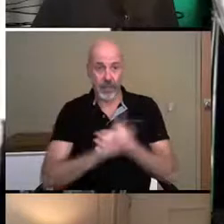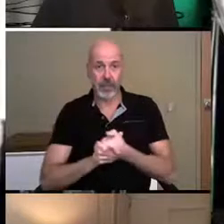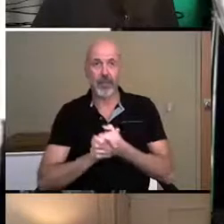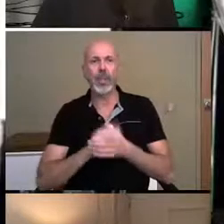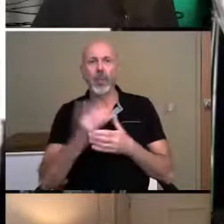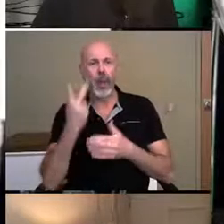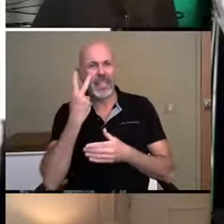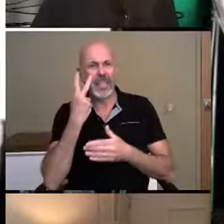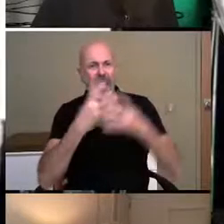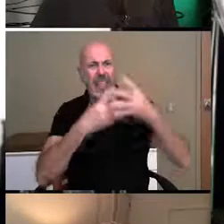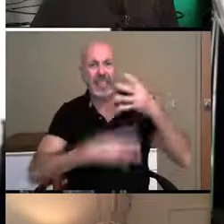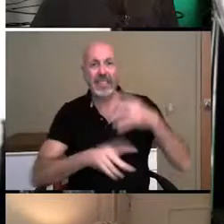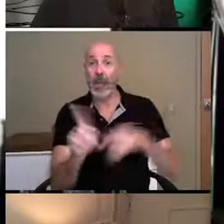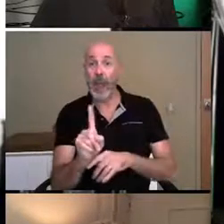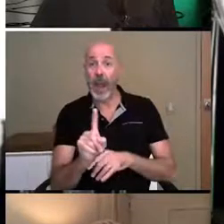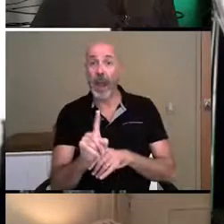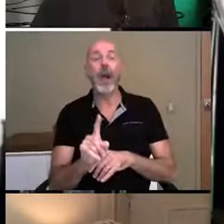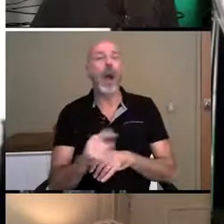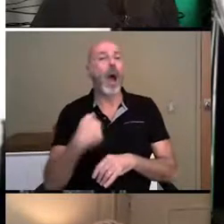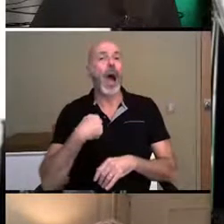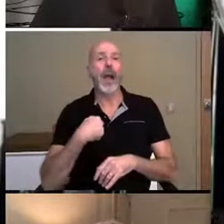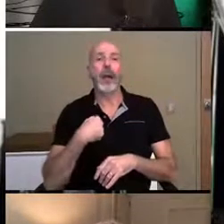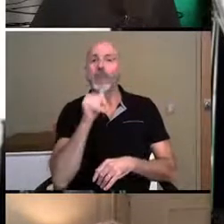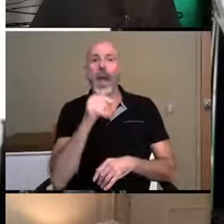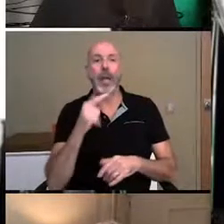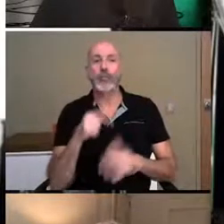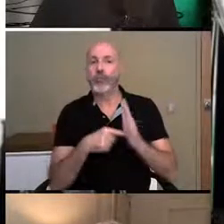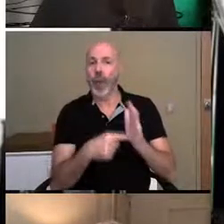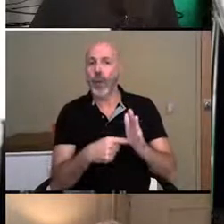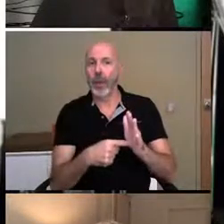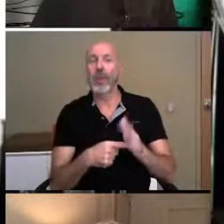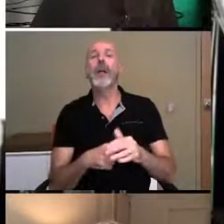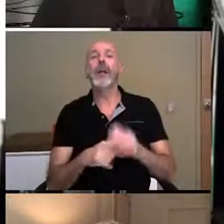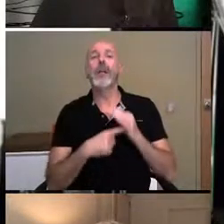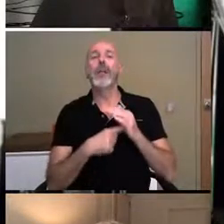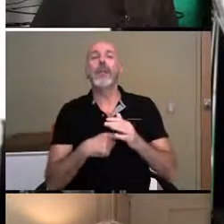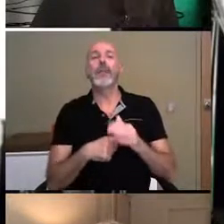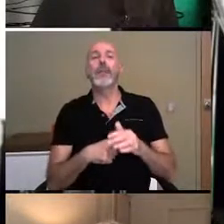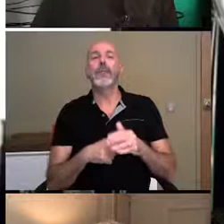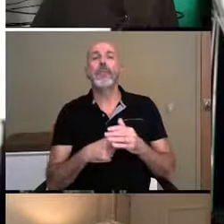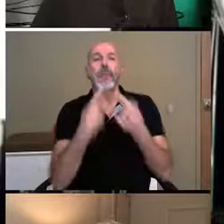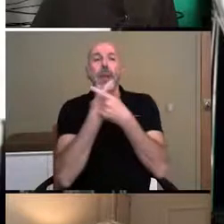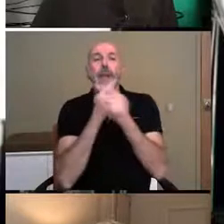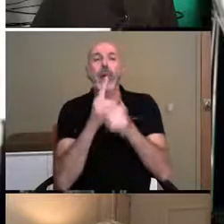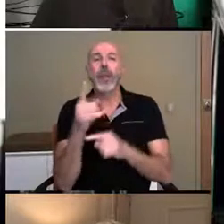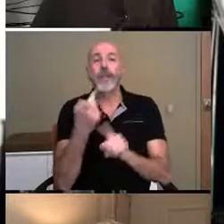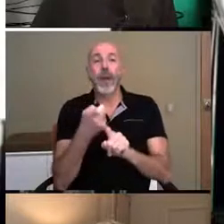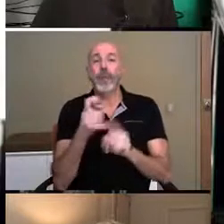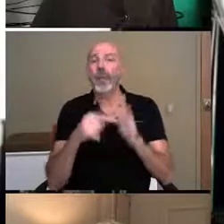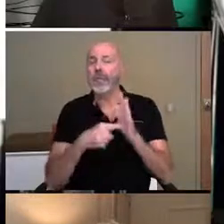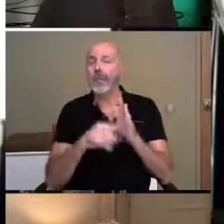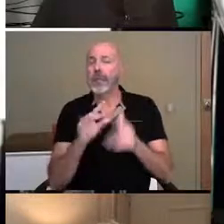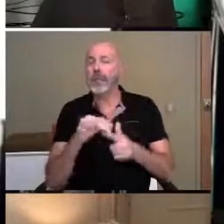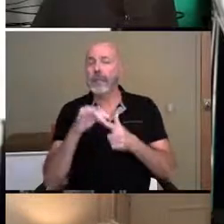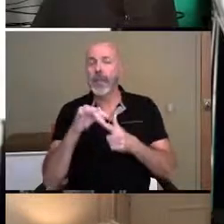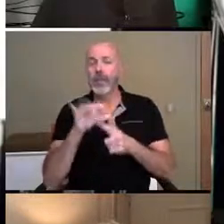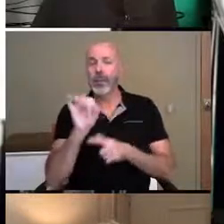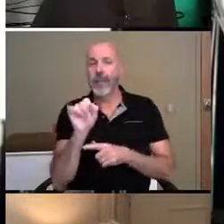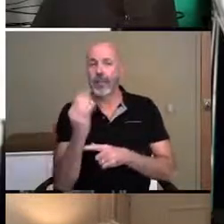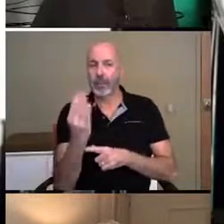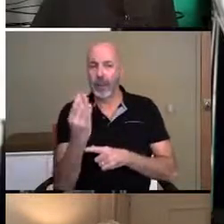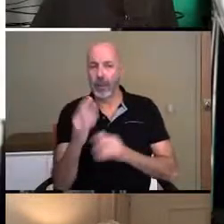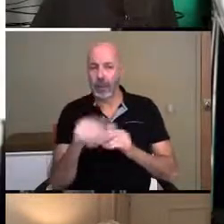this listing because I'm not broadcasting it. They're broadcasting it from a special Facebook page, but once again, that's